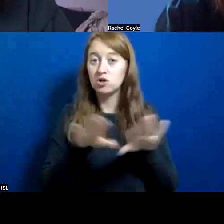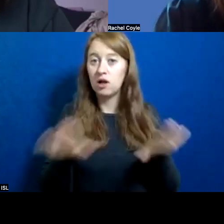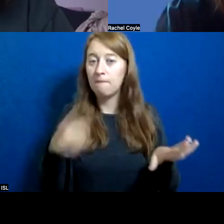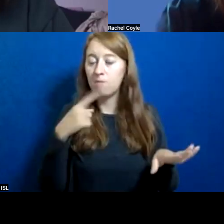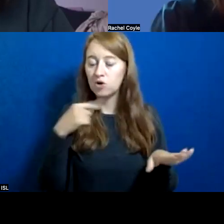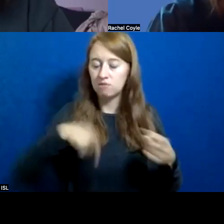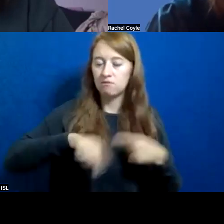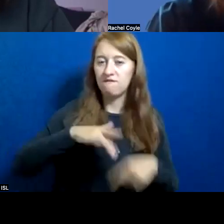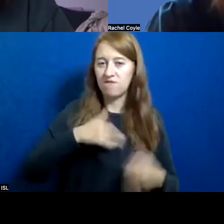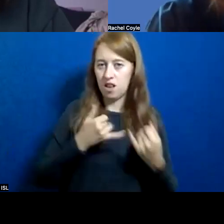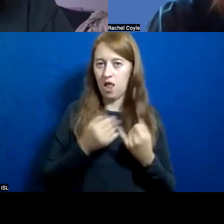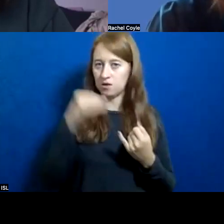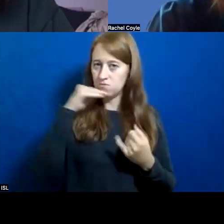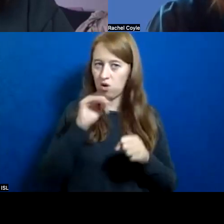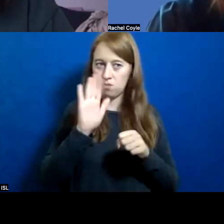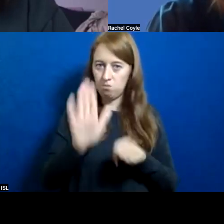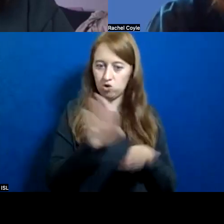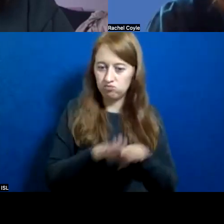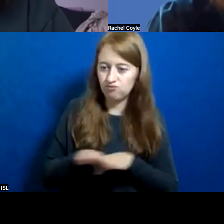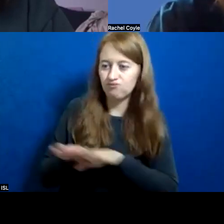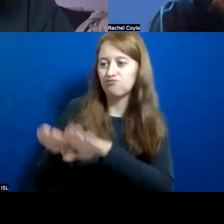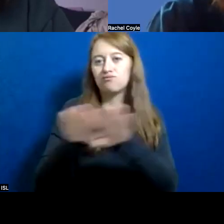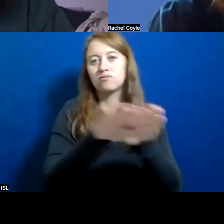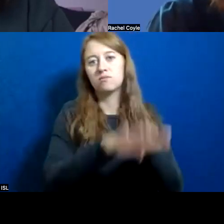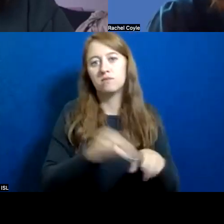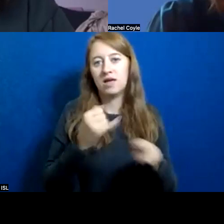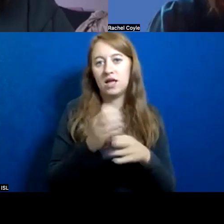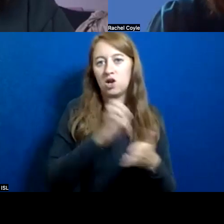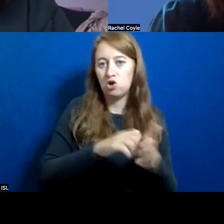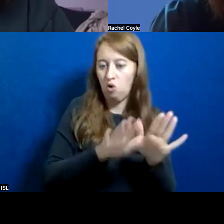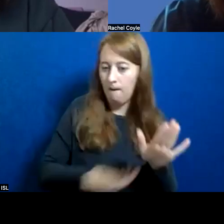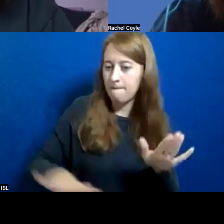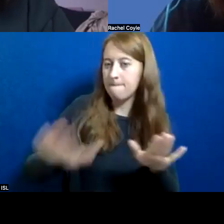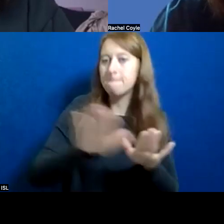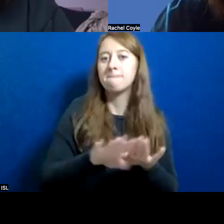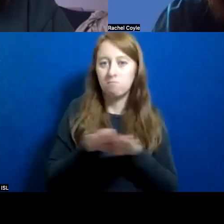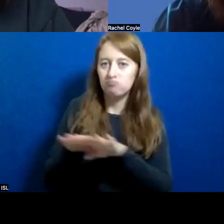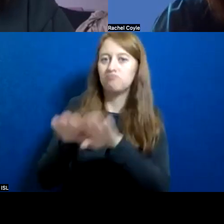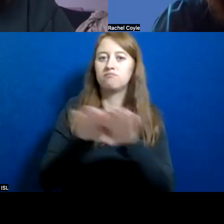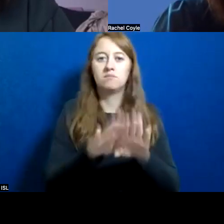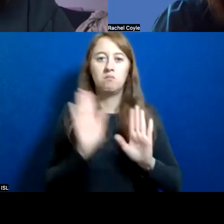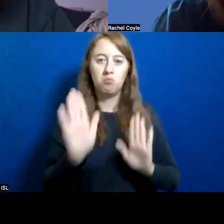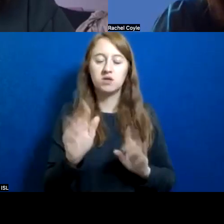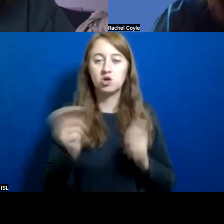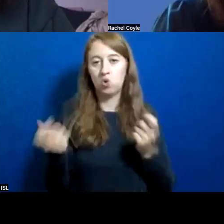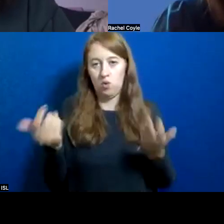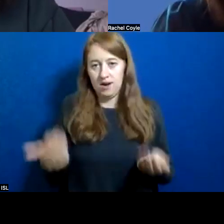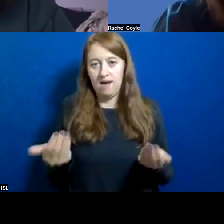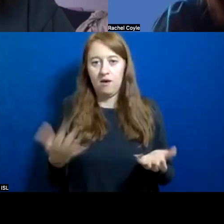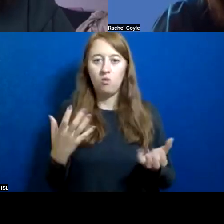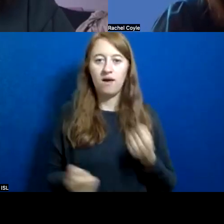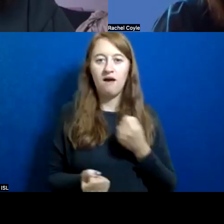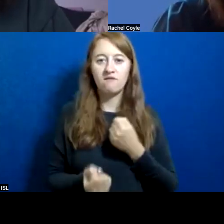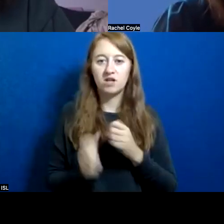Europe, as it was mentioned by Aoife. So I think there's also an opportunity to seize there and to follow through this kind of